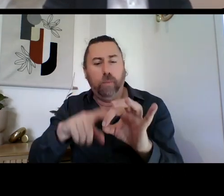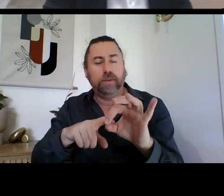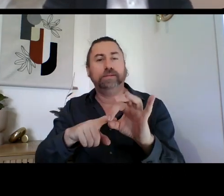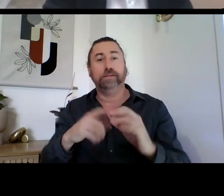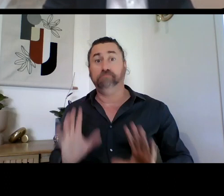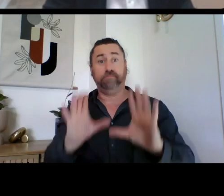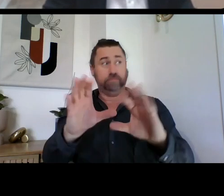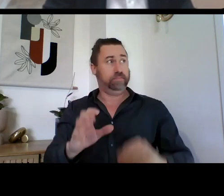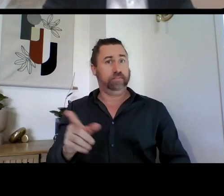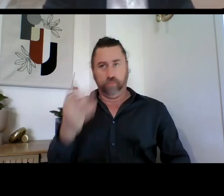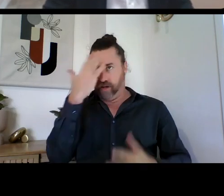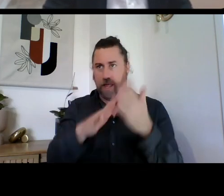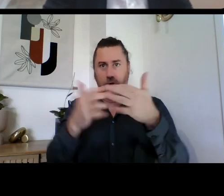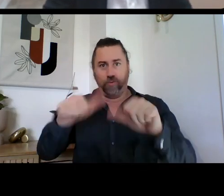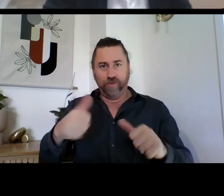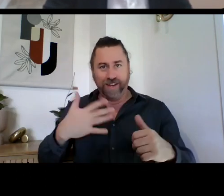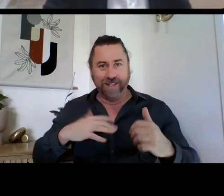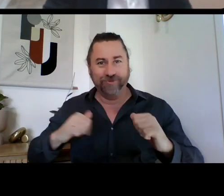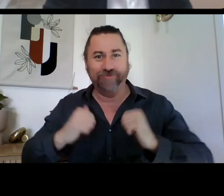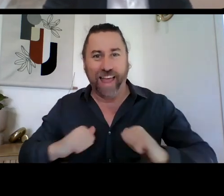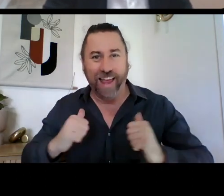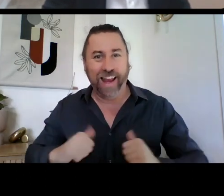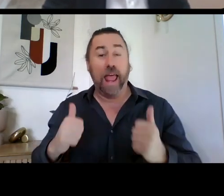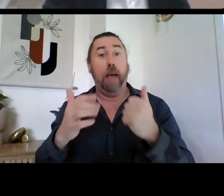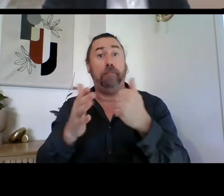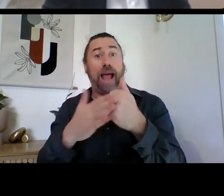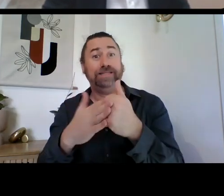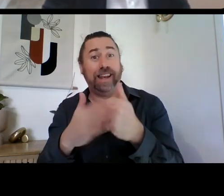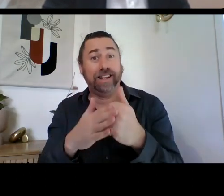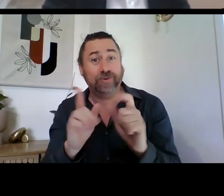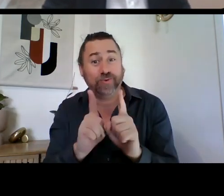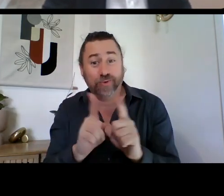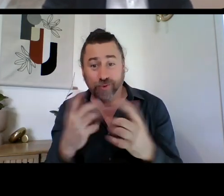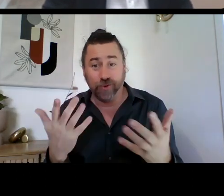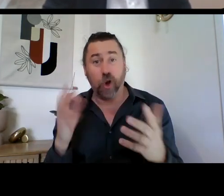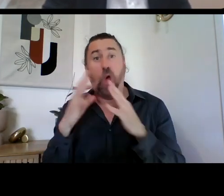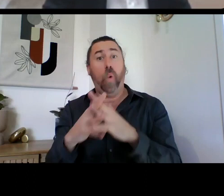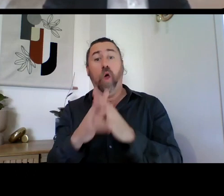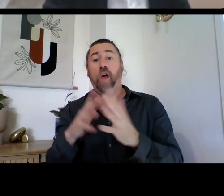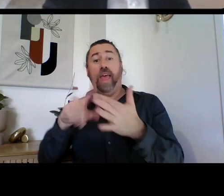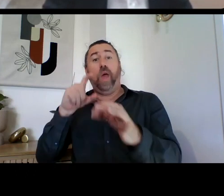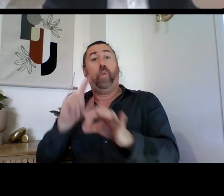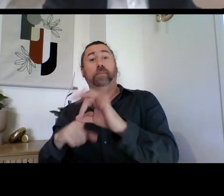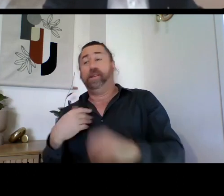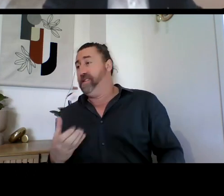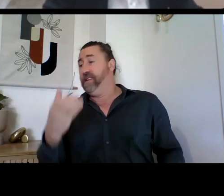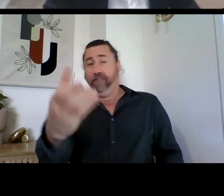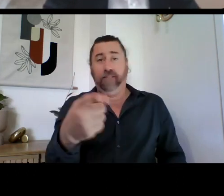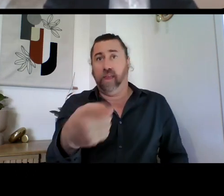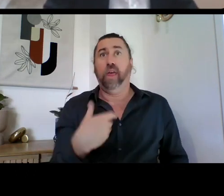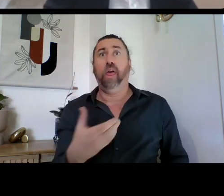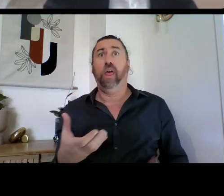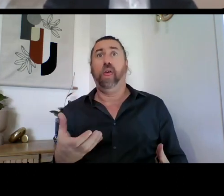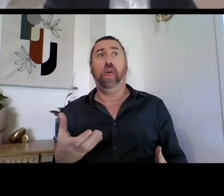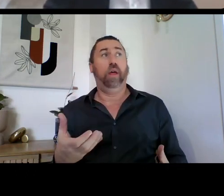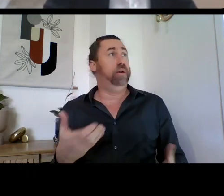with training and for some items maintenance included. There's no value in equipment, sitting in the back of a cupboard because it was just dumped on